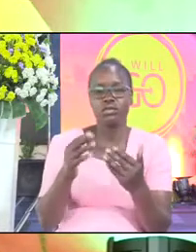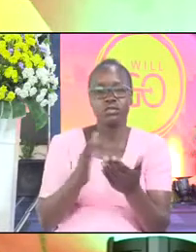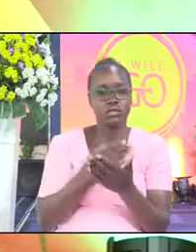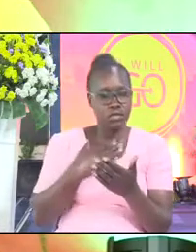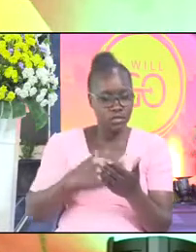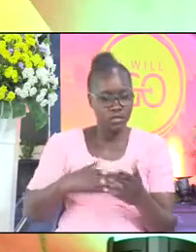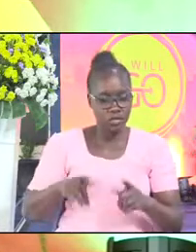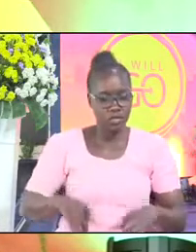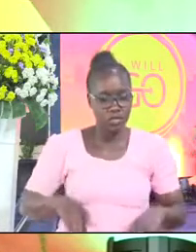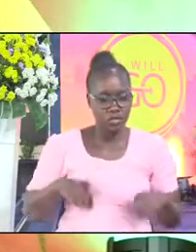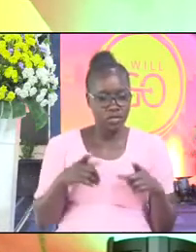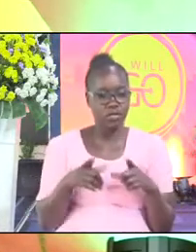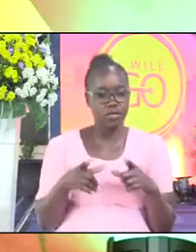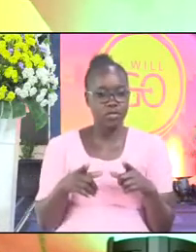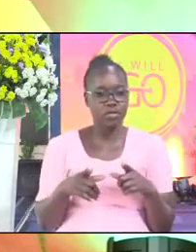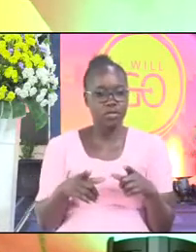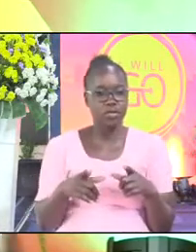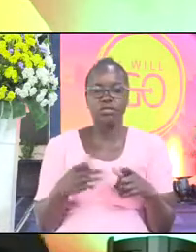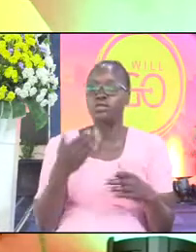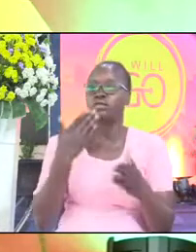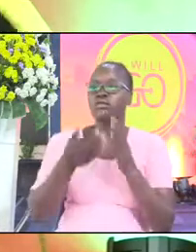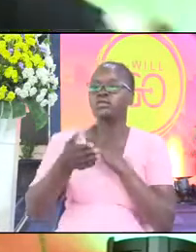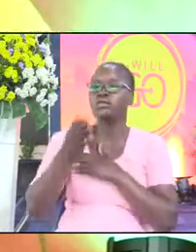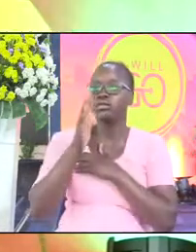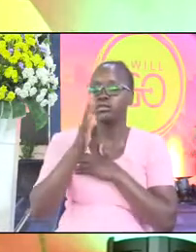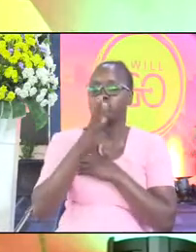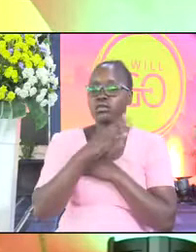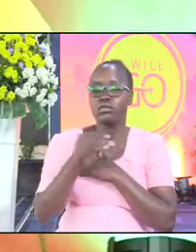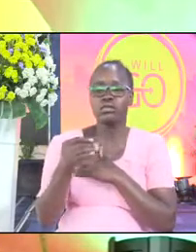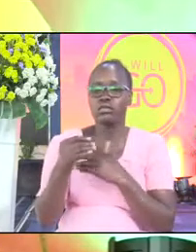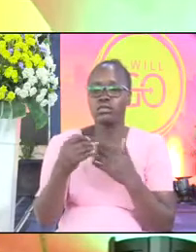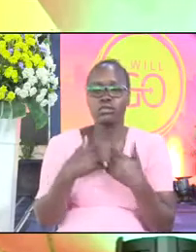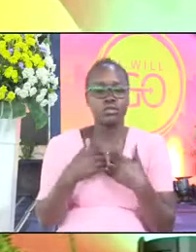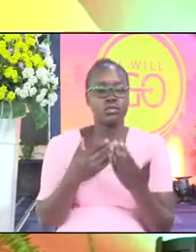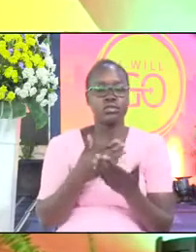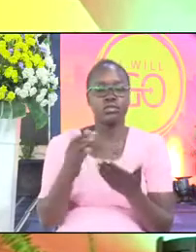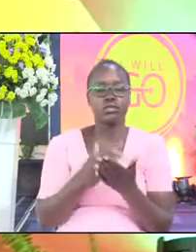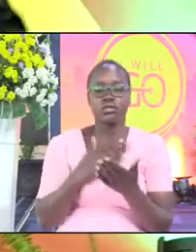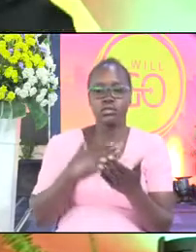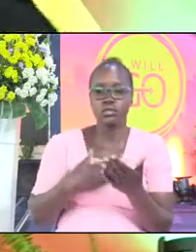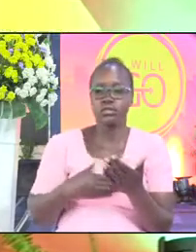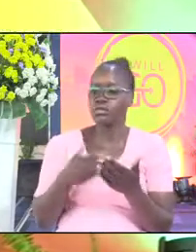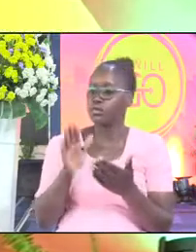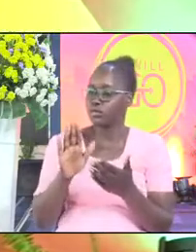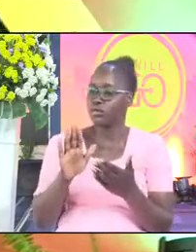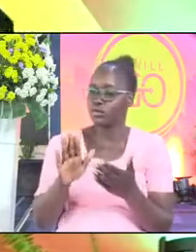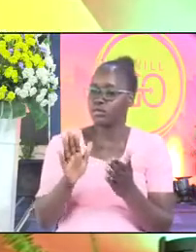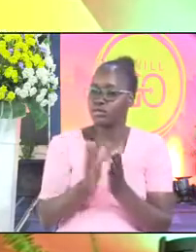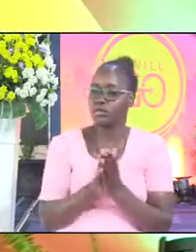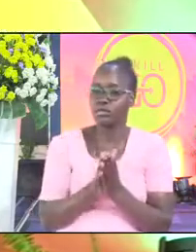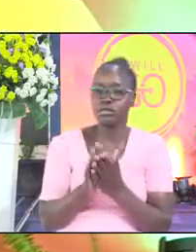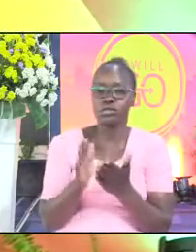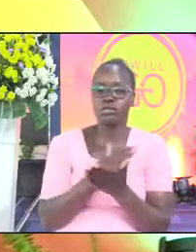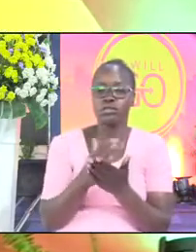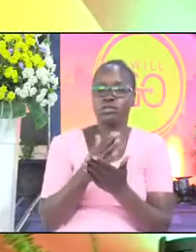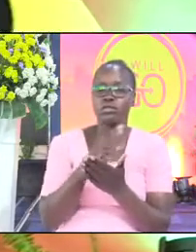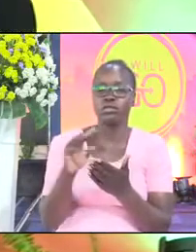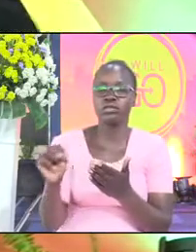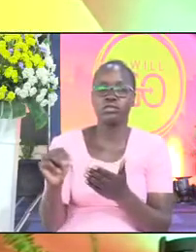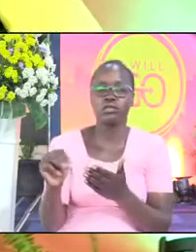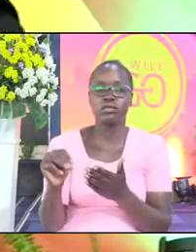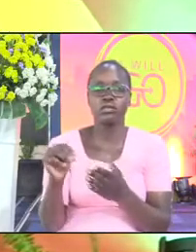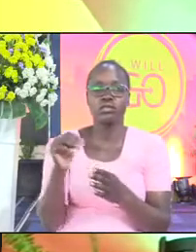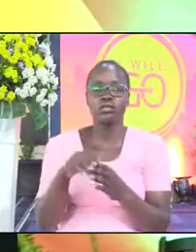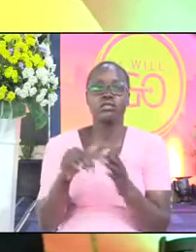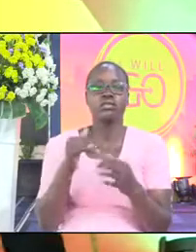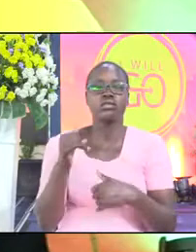somebody's life, you ought to thank God. And you ought to put your arm around that somebody and share together with them in